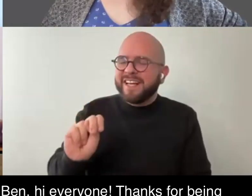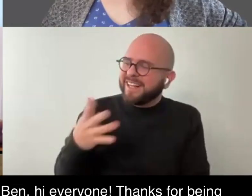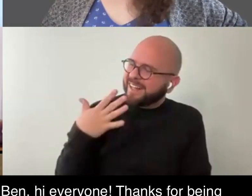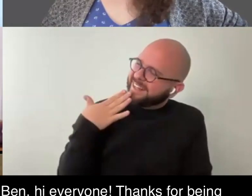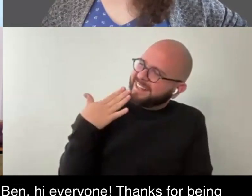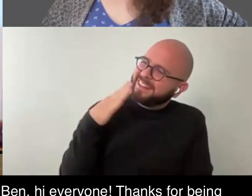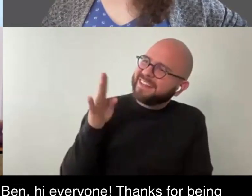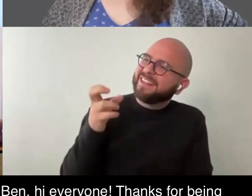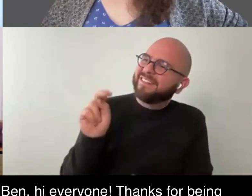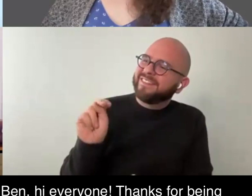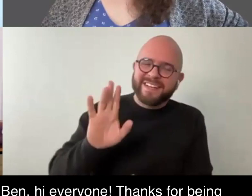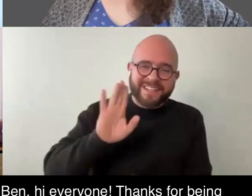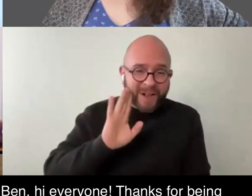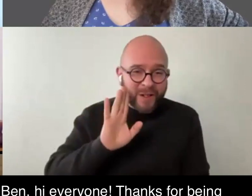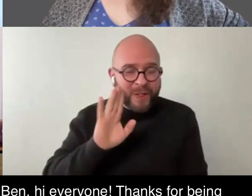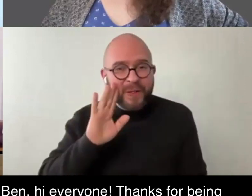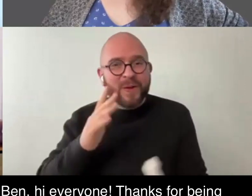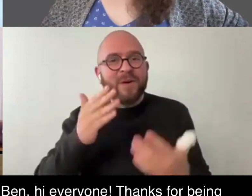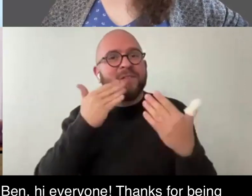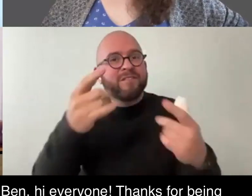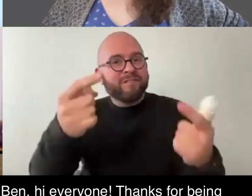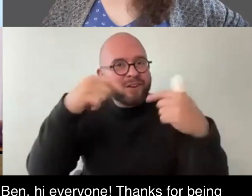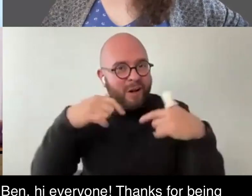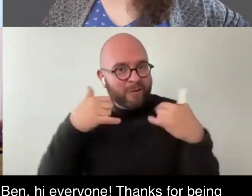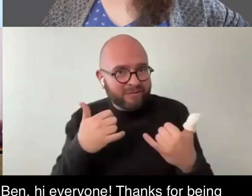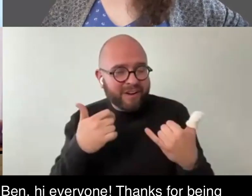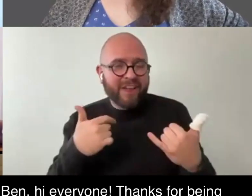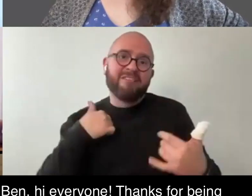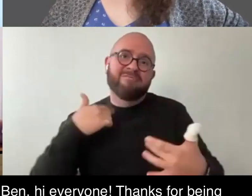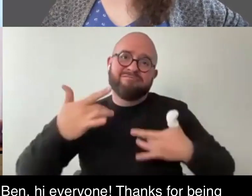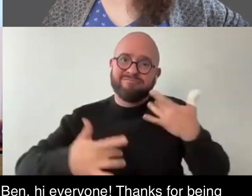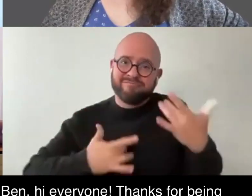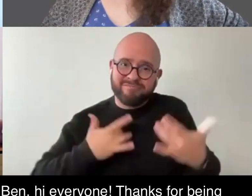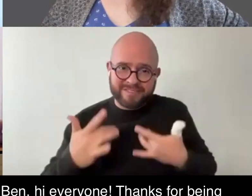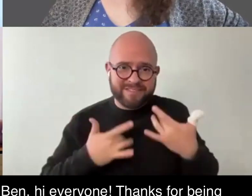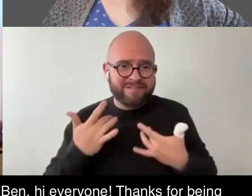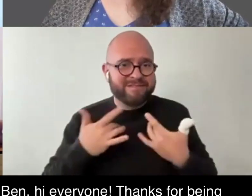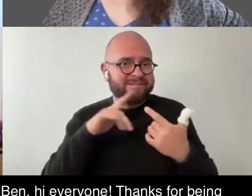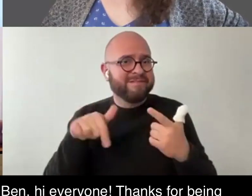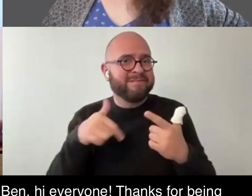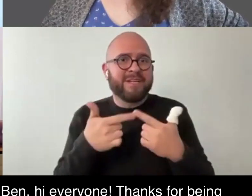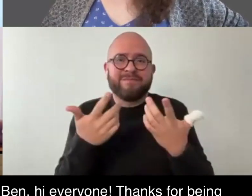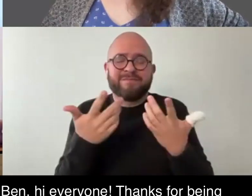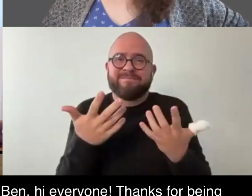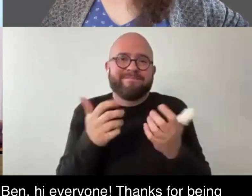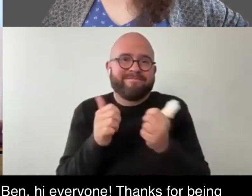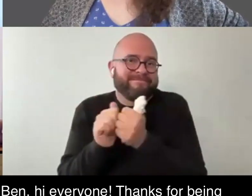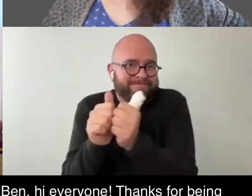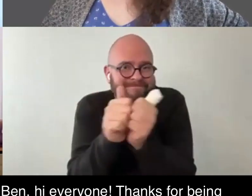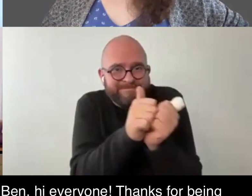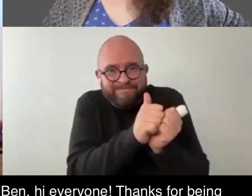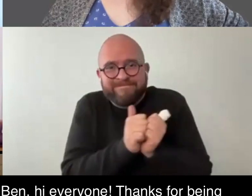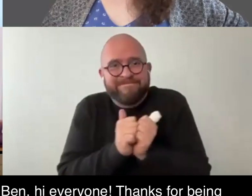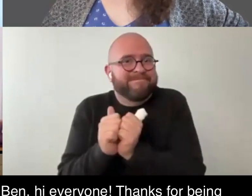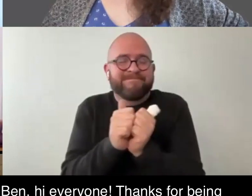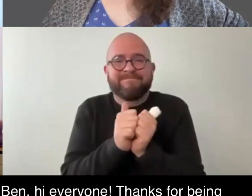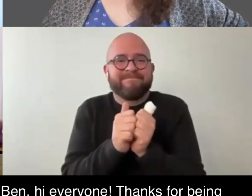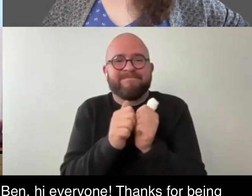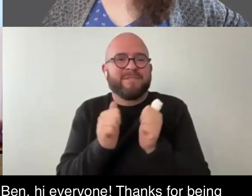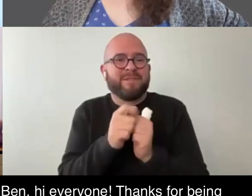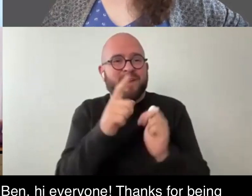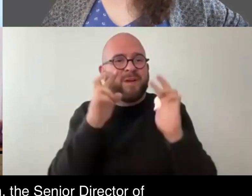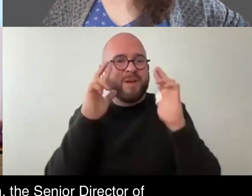Hi, everyone. Thanks for being here today. We're so excited about spending time with Rabbi